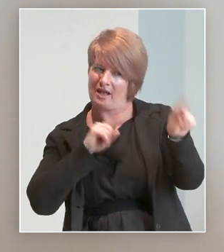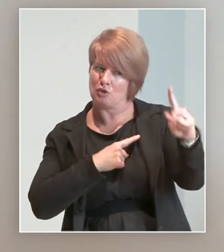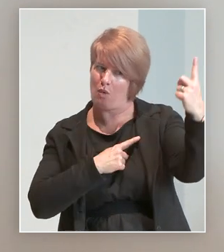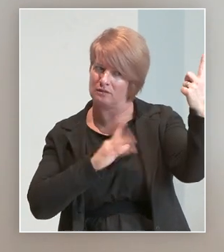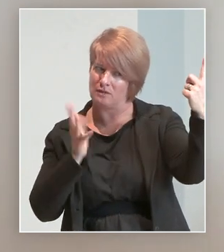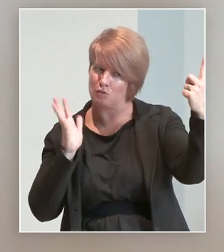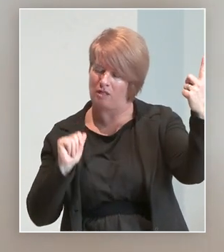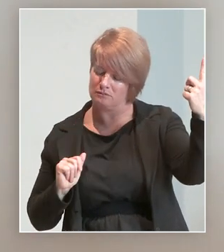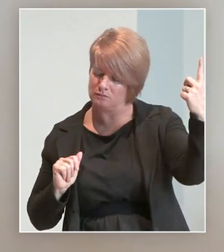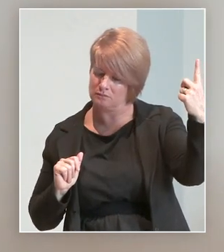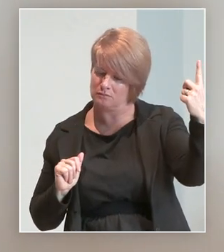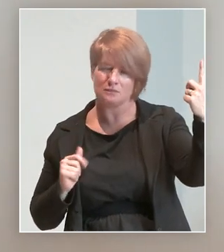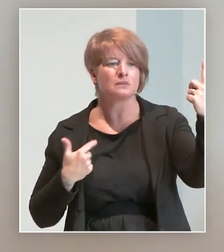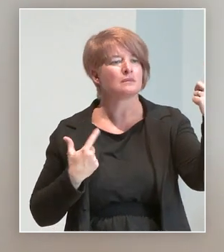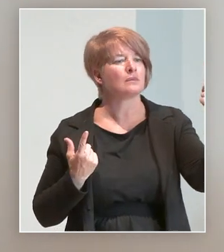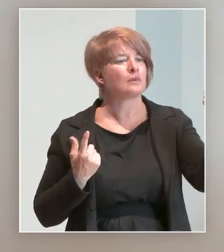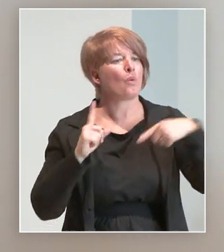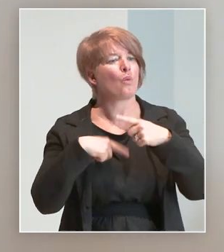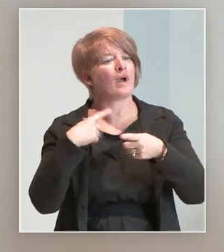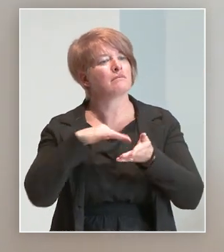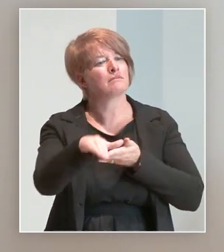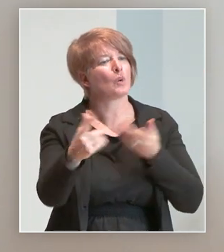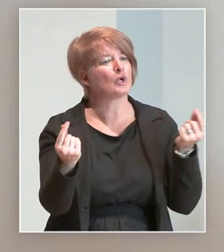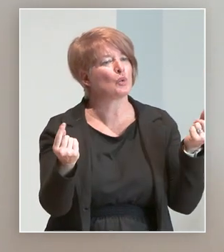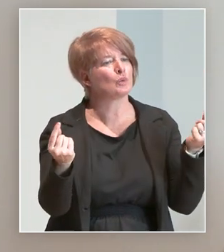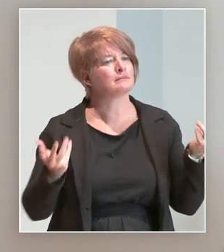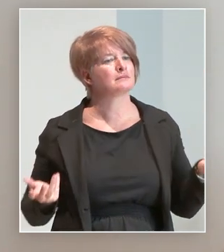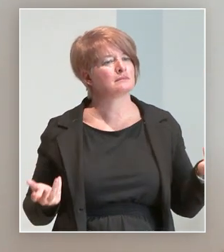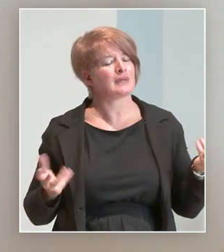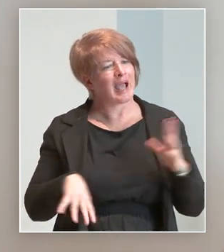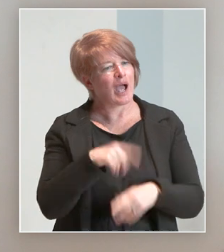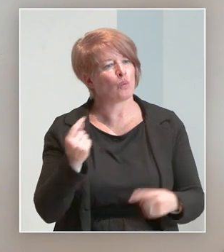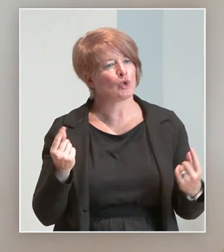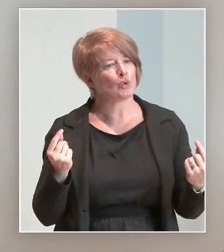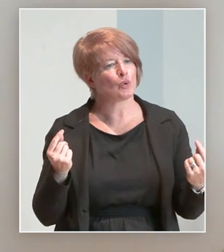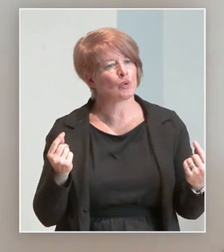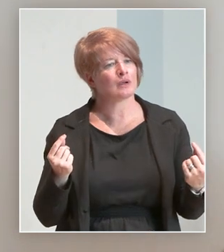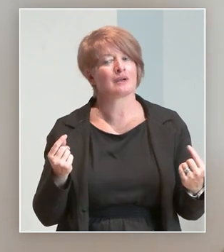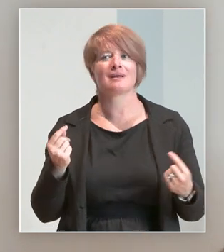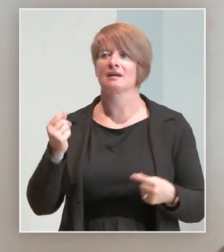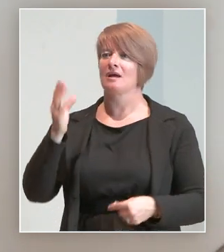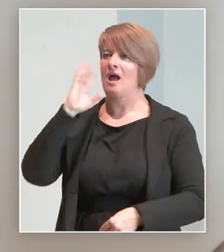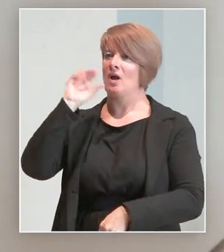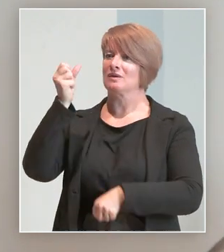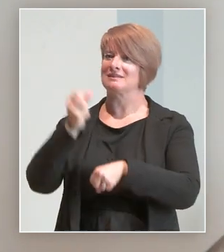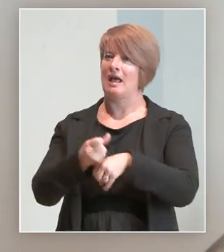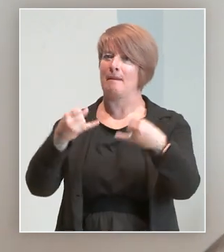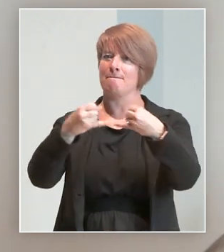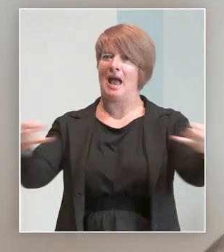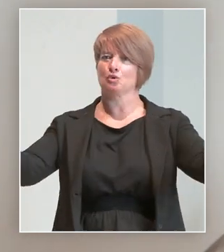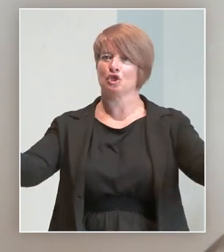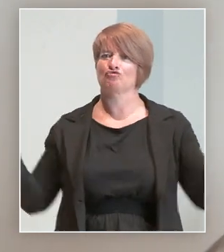question. What will you do when you get out of here? I'm going to set boundaries.